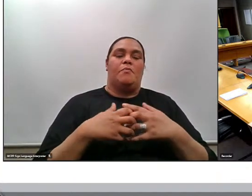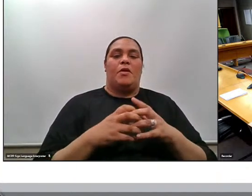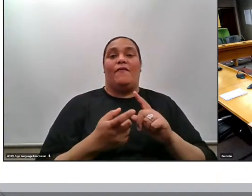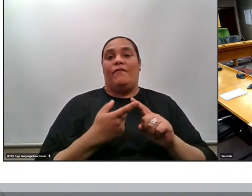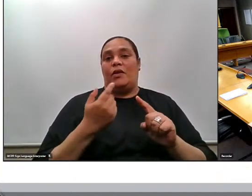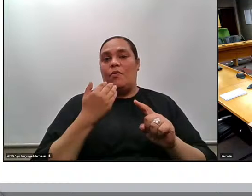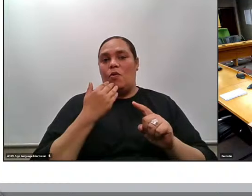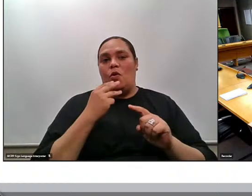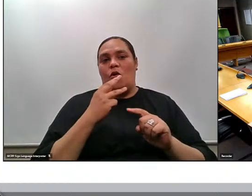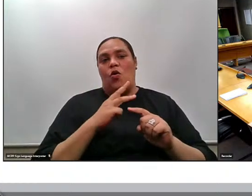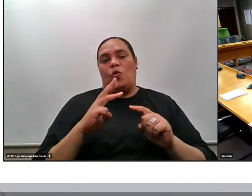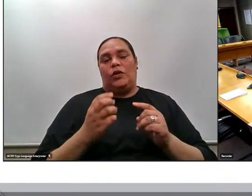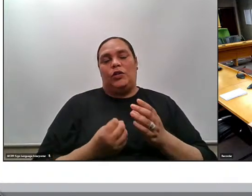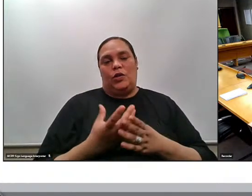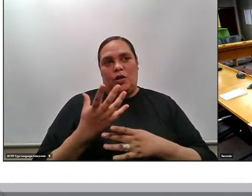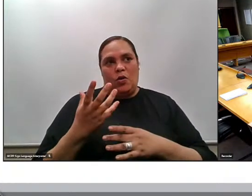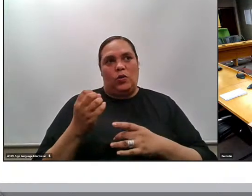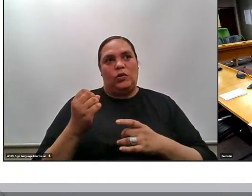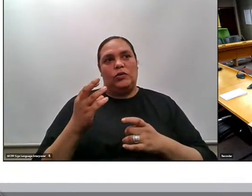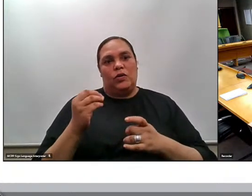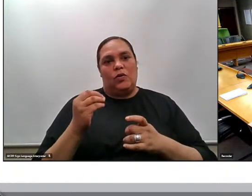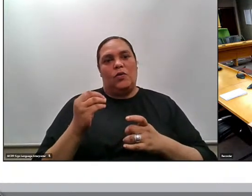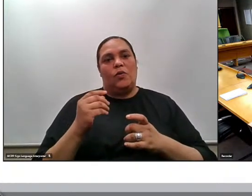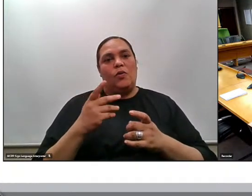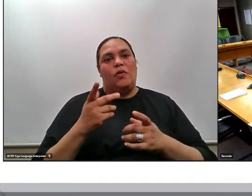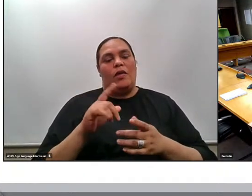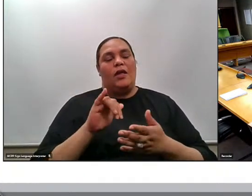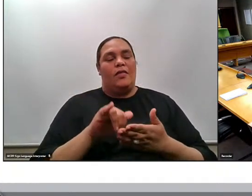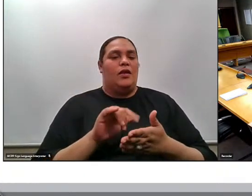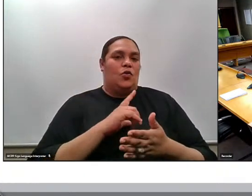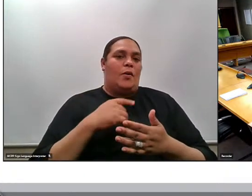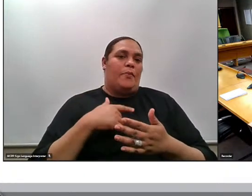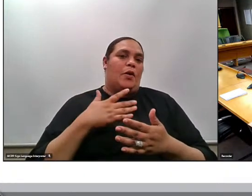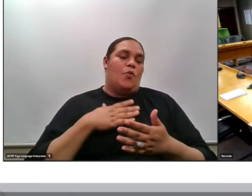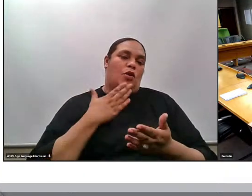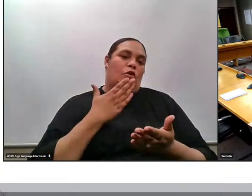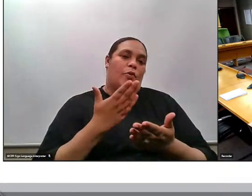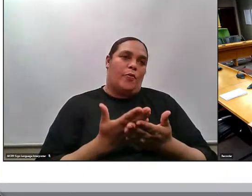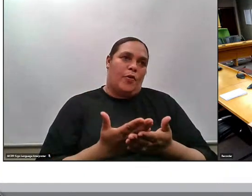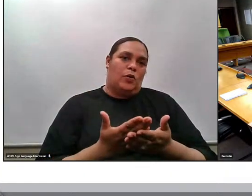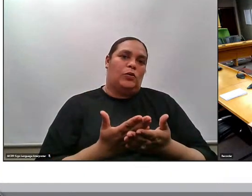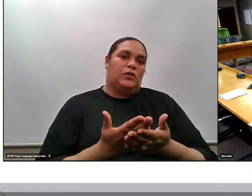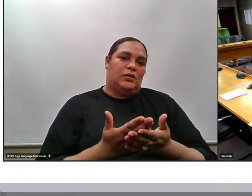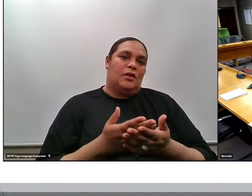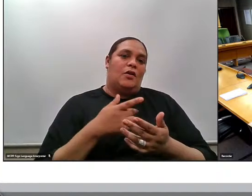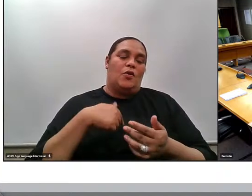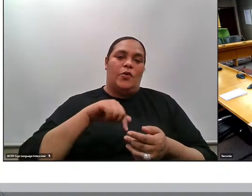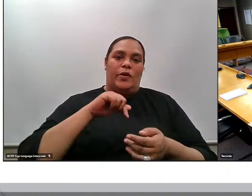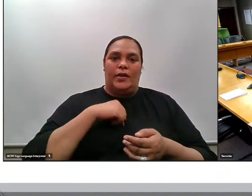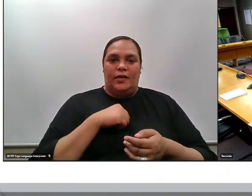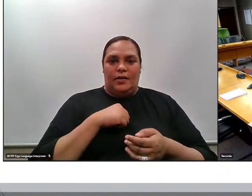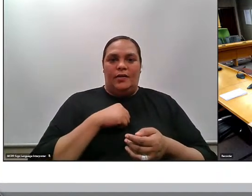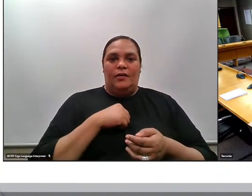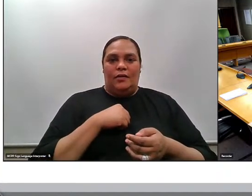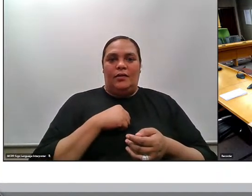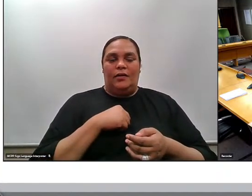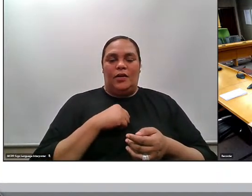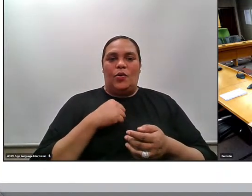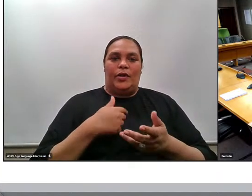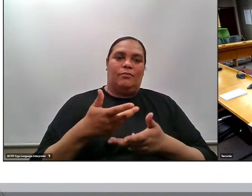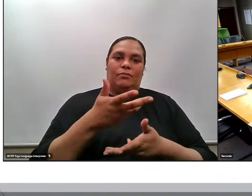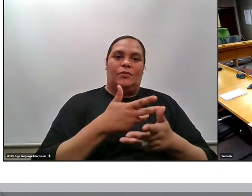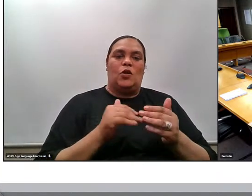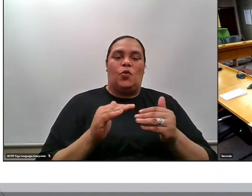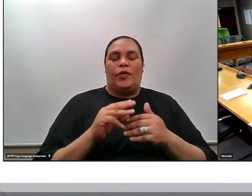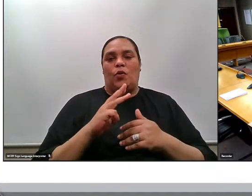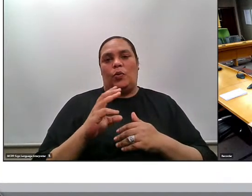by Wesgro. And therefore, I would like to propose that we engage with